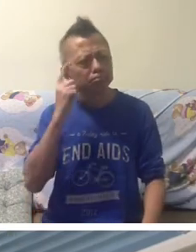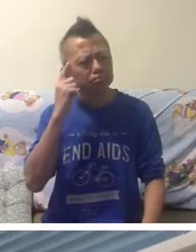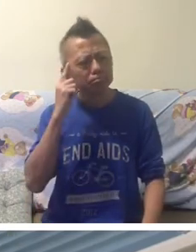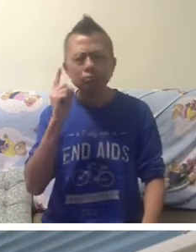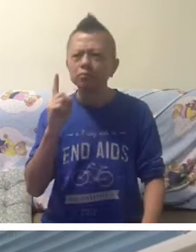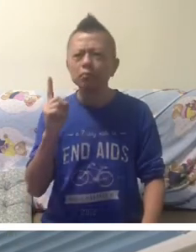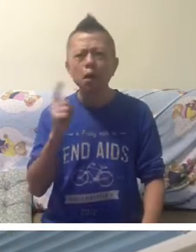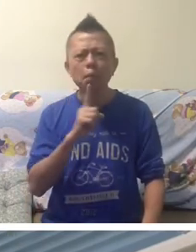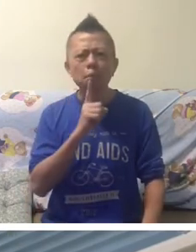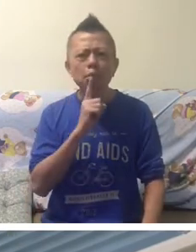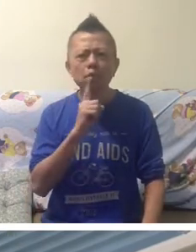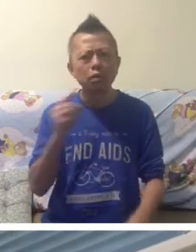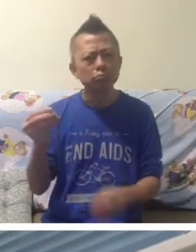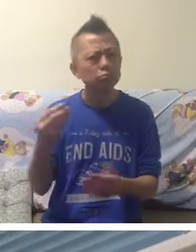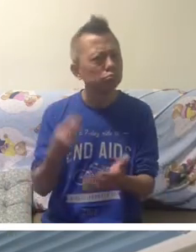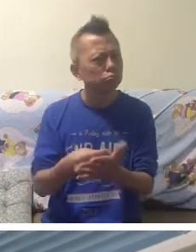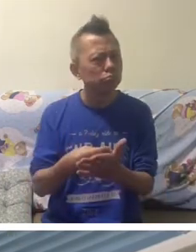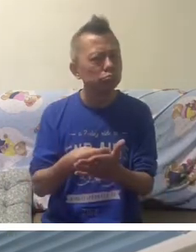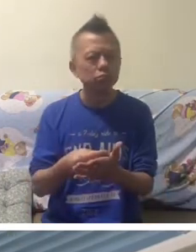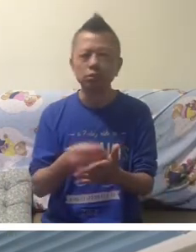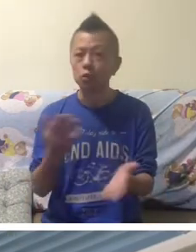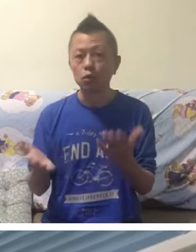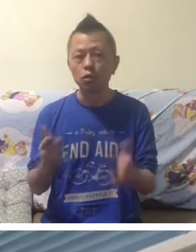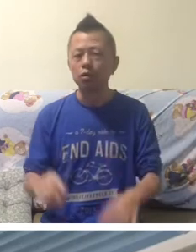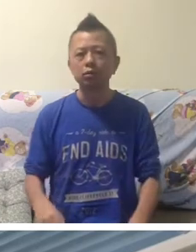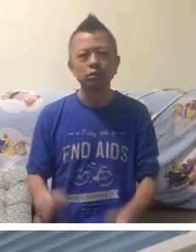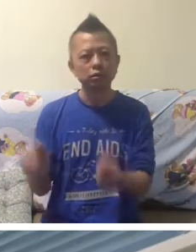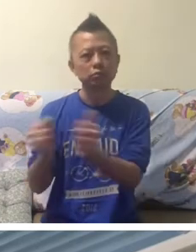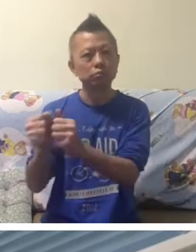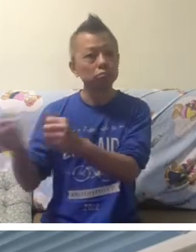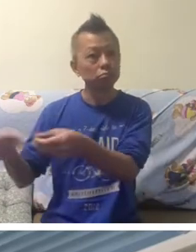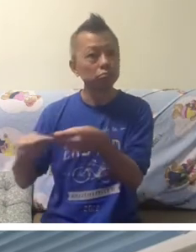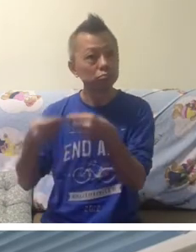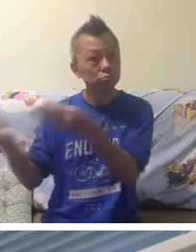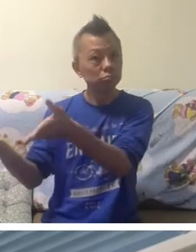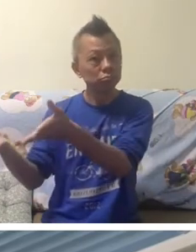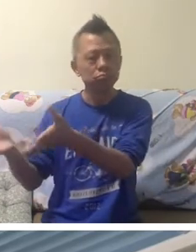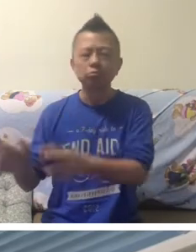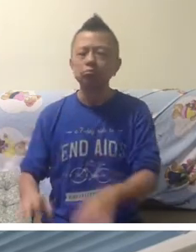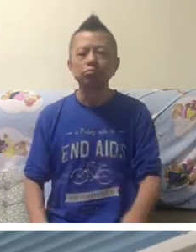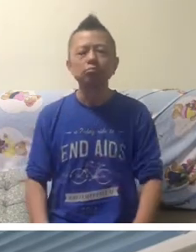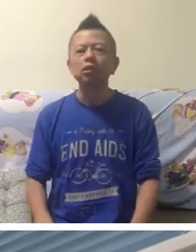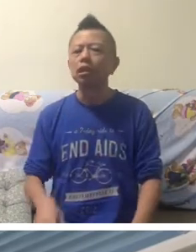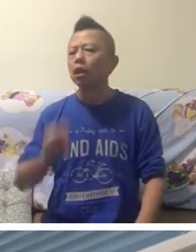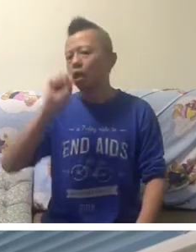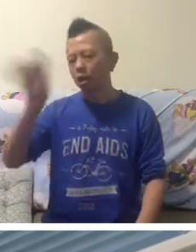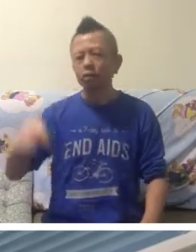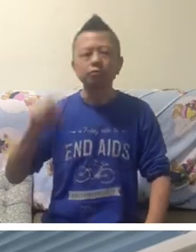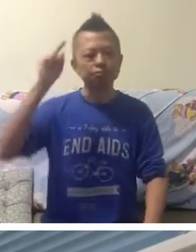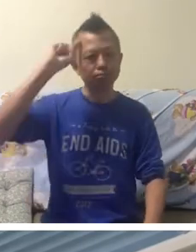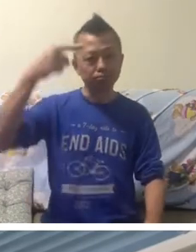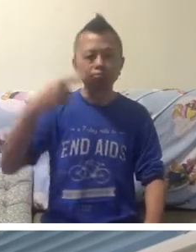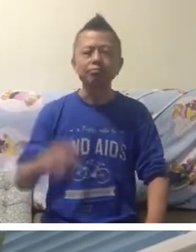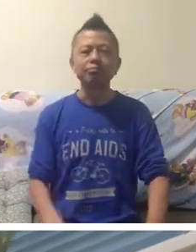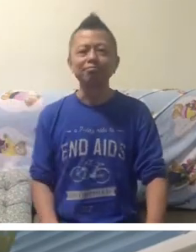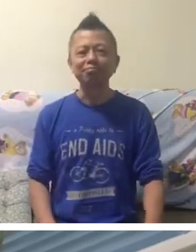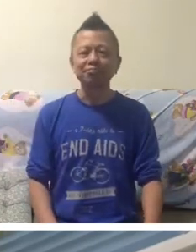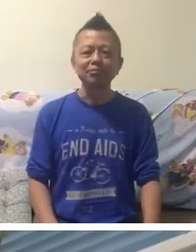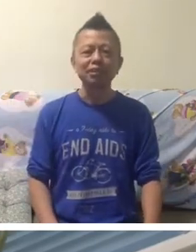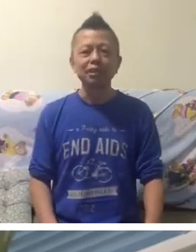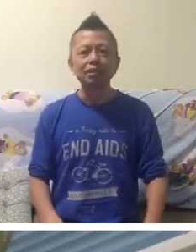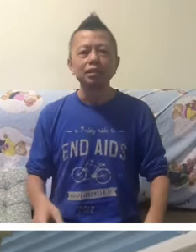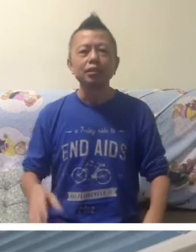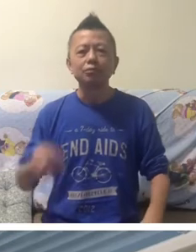she buy it? Or somebody give it to her? I have to ask her tomorrow. Anyway, so Happy New